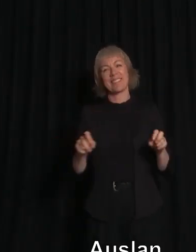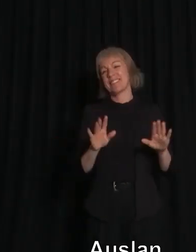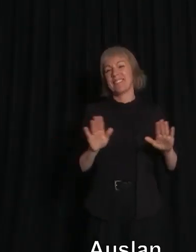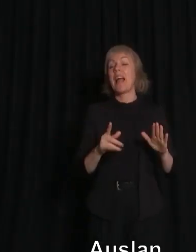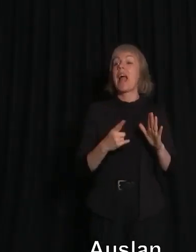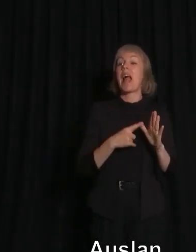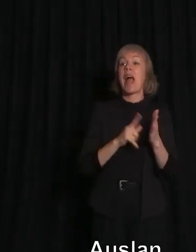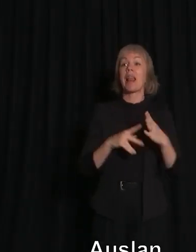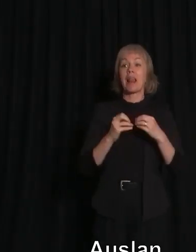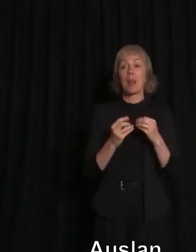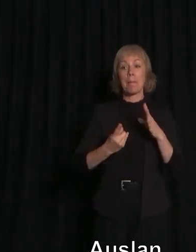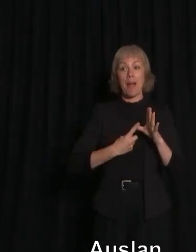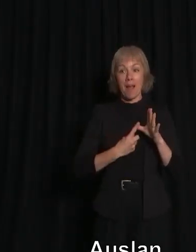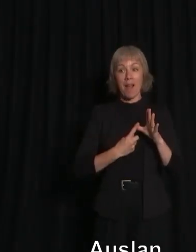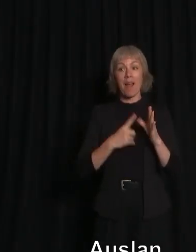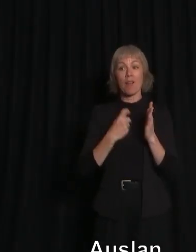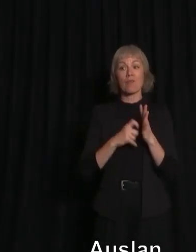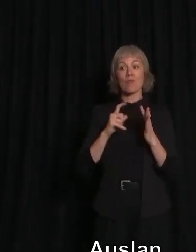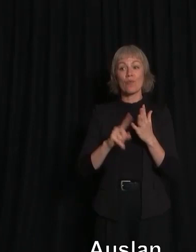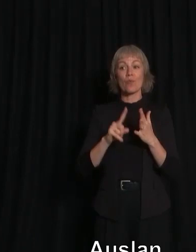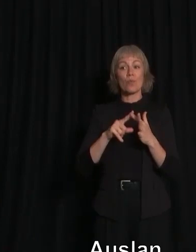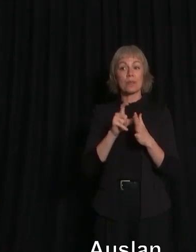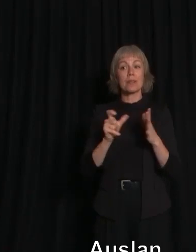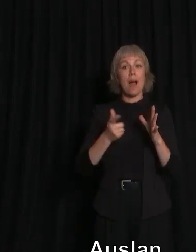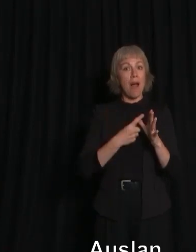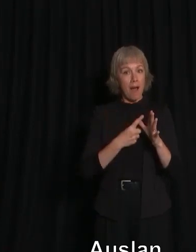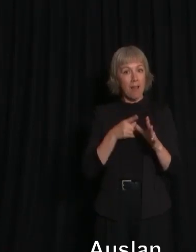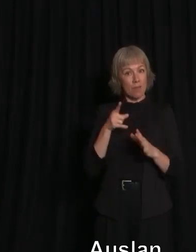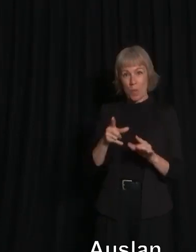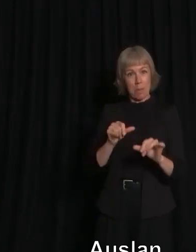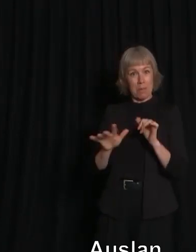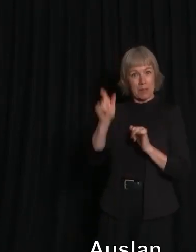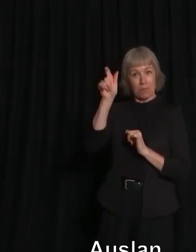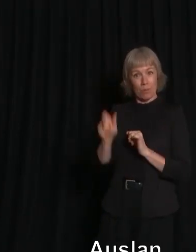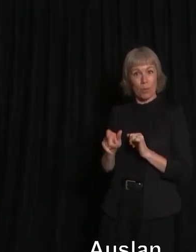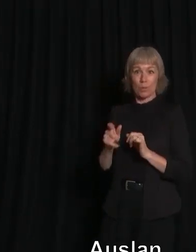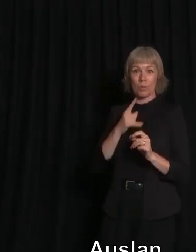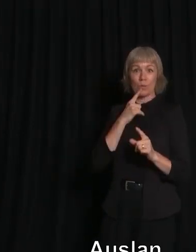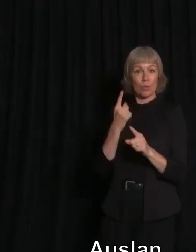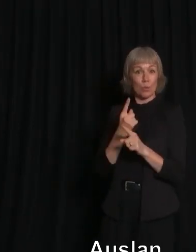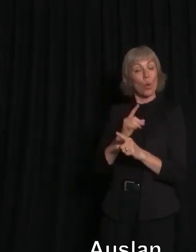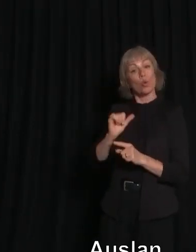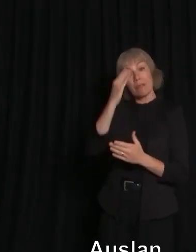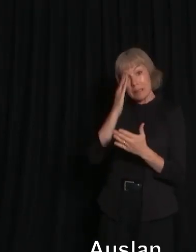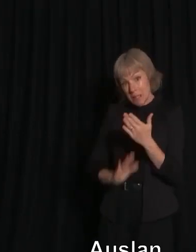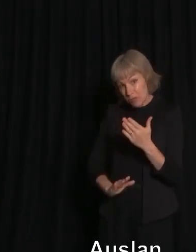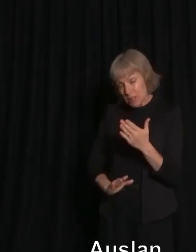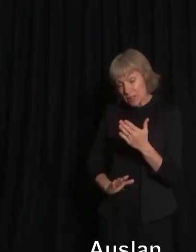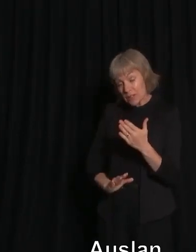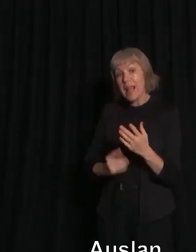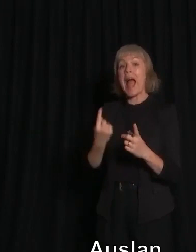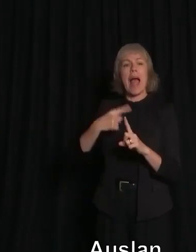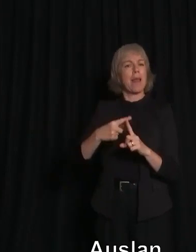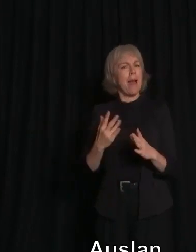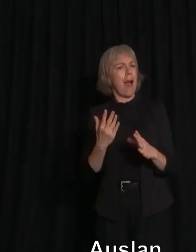Alba, you are probably the best placed to talk about not only your experience, but how to